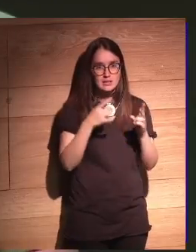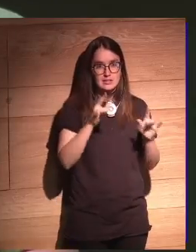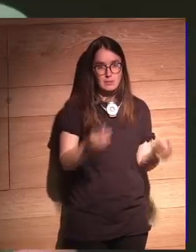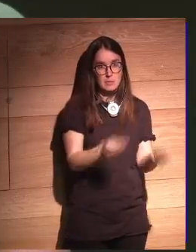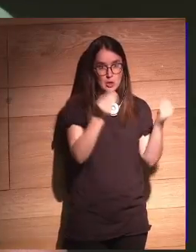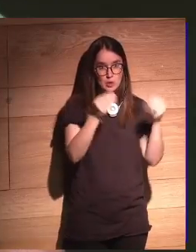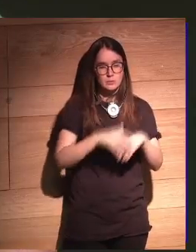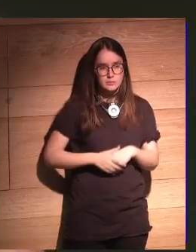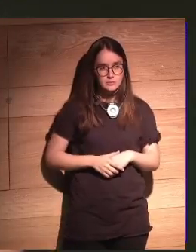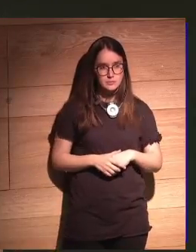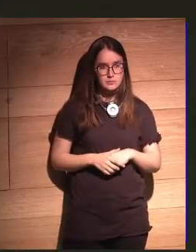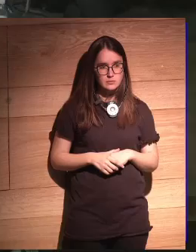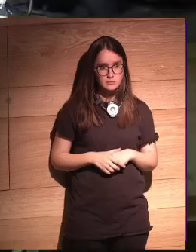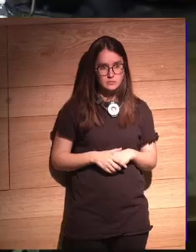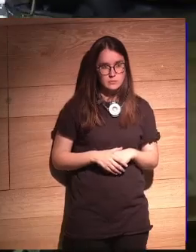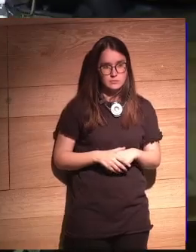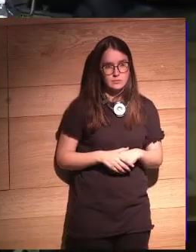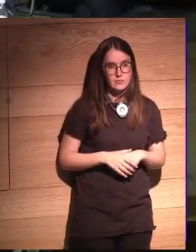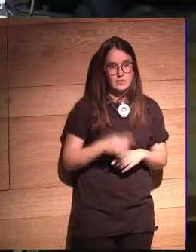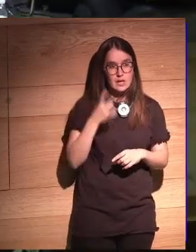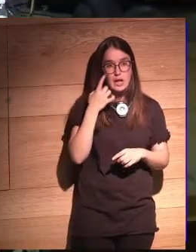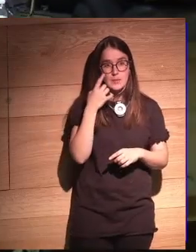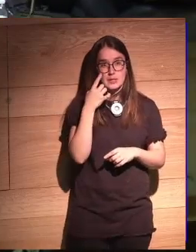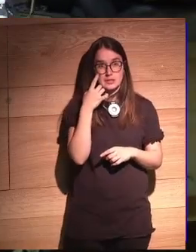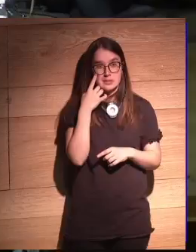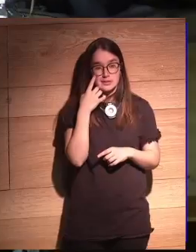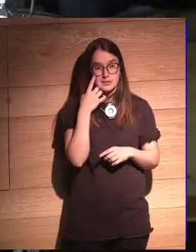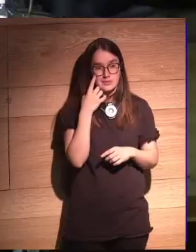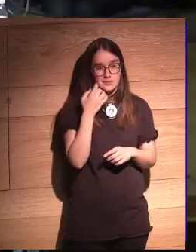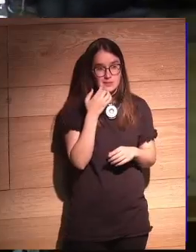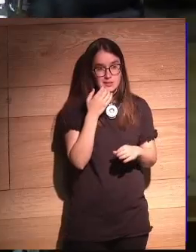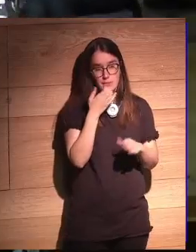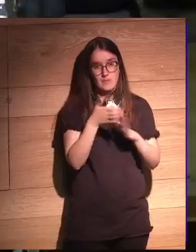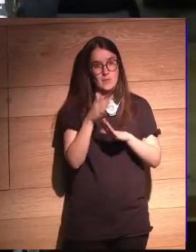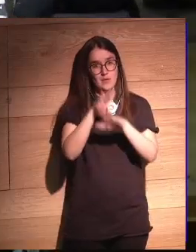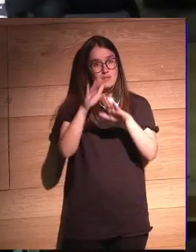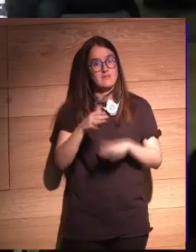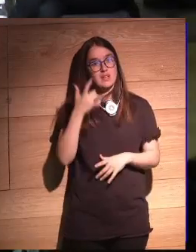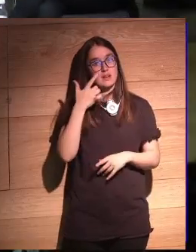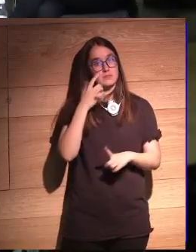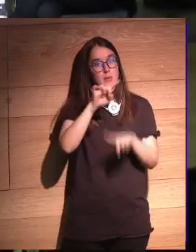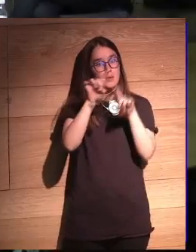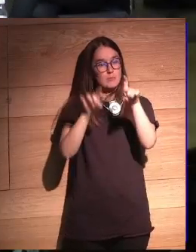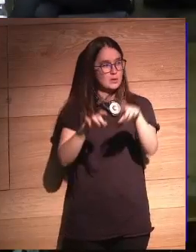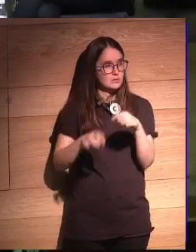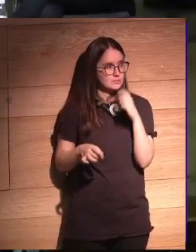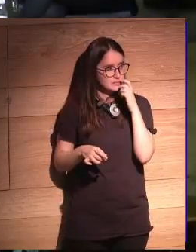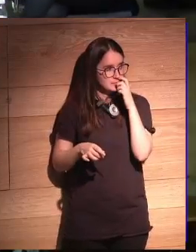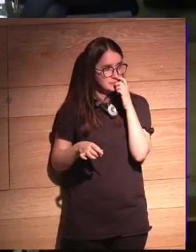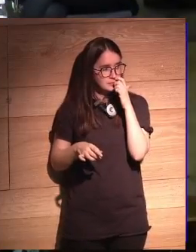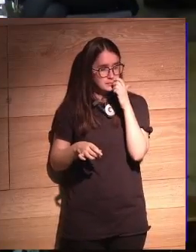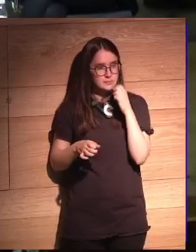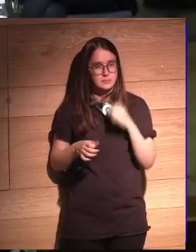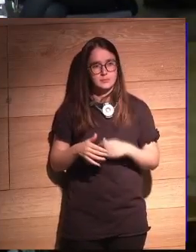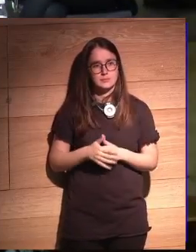region laws in that sense. Vimos en estos momentos finales de la... We are opening the